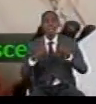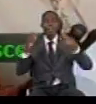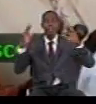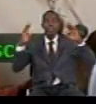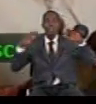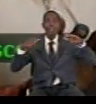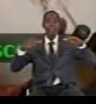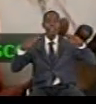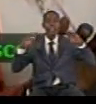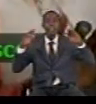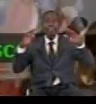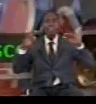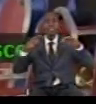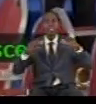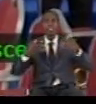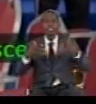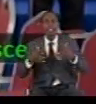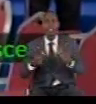like